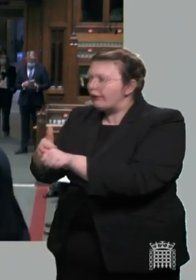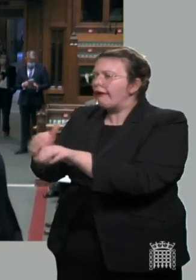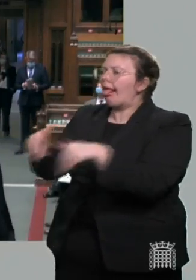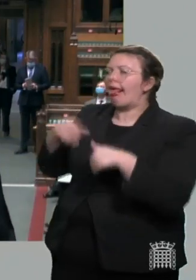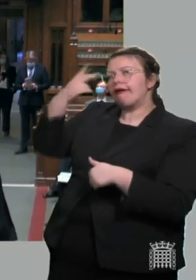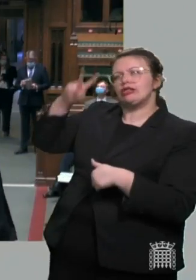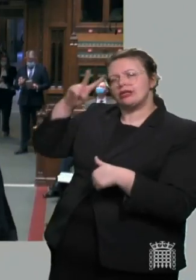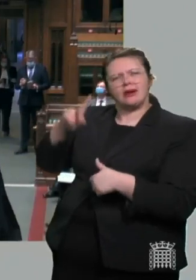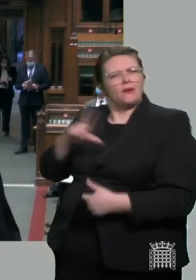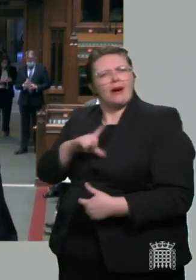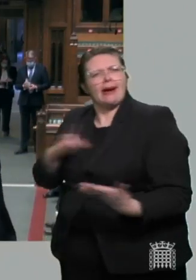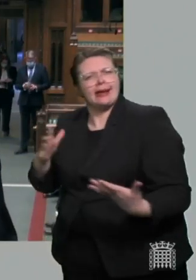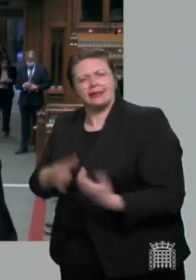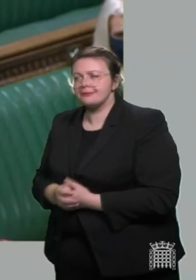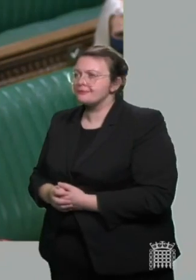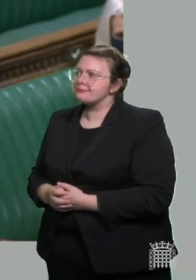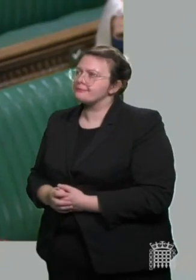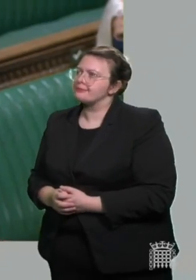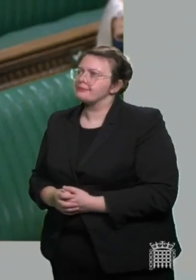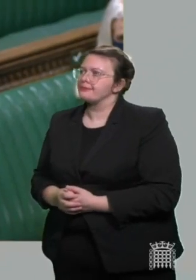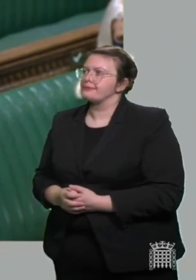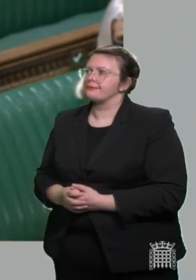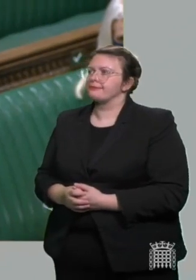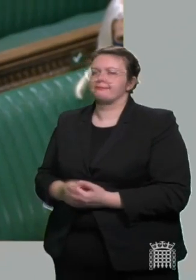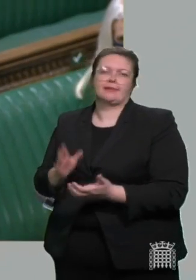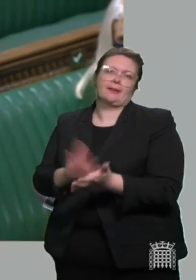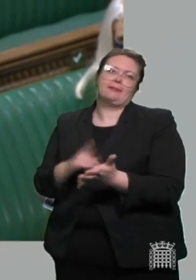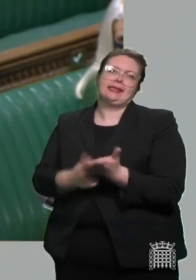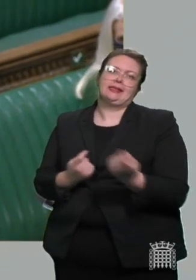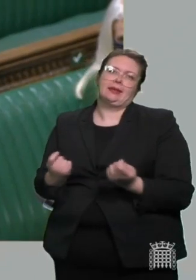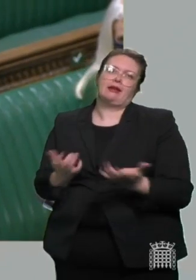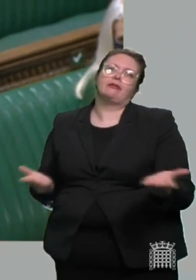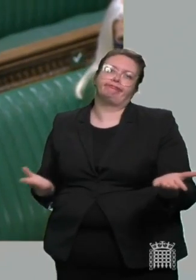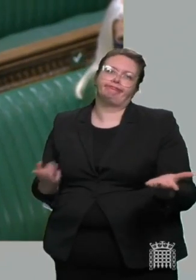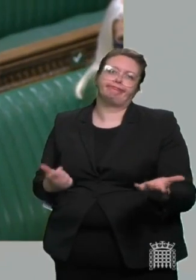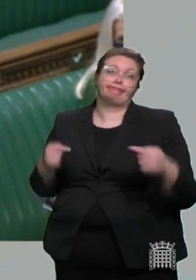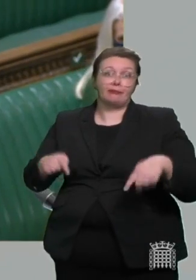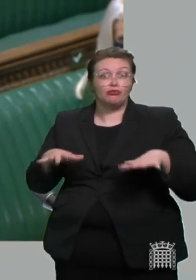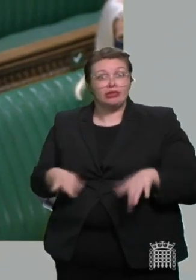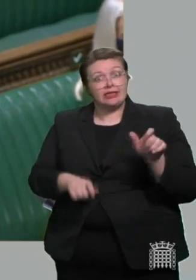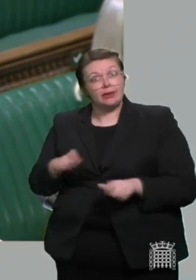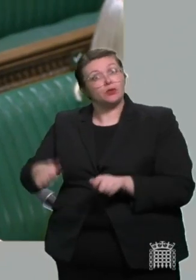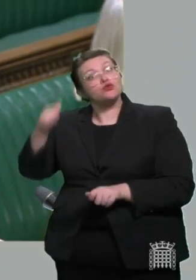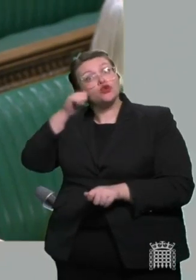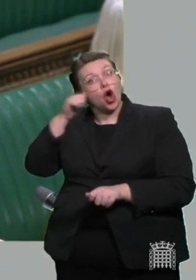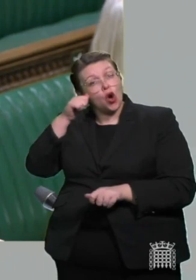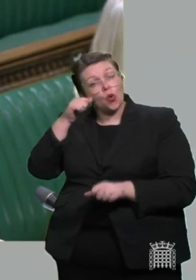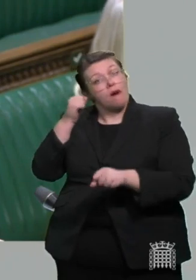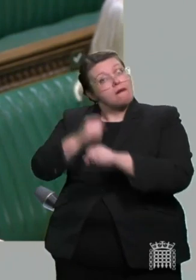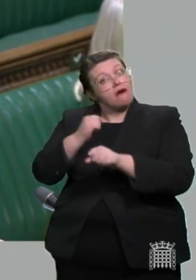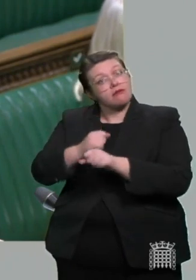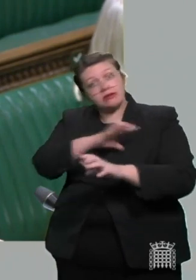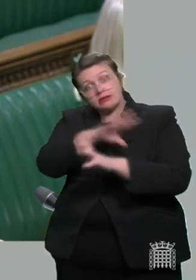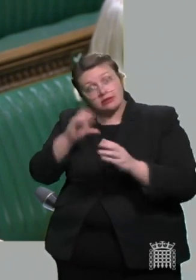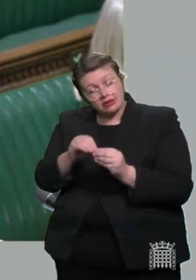Mr Speaker, I think most people in this country will know that the government has given £280 billion to support